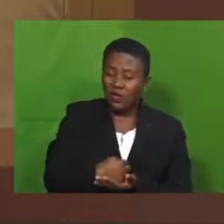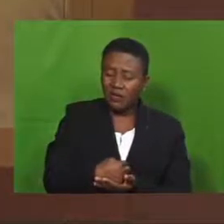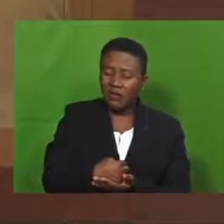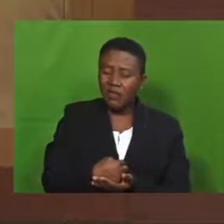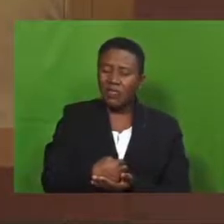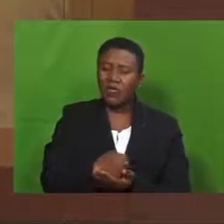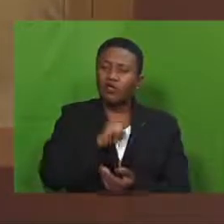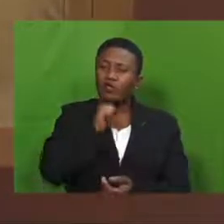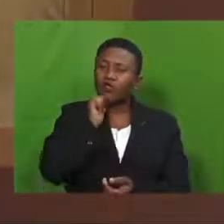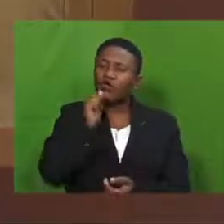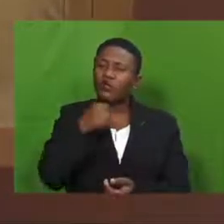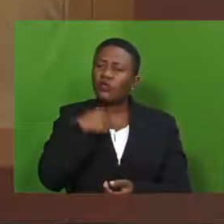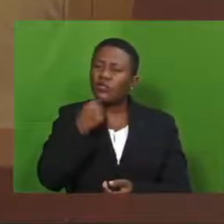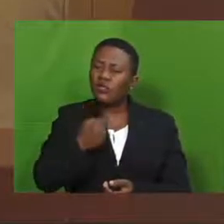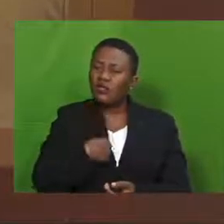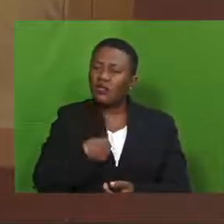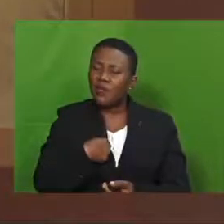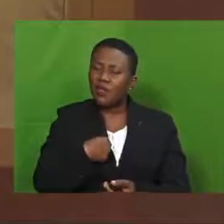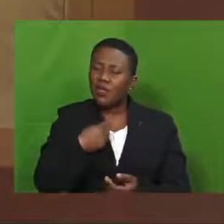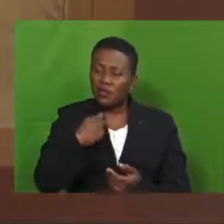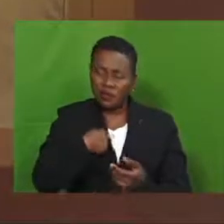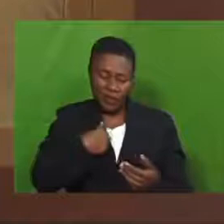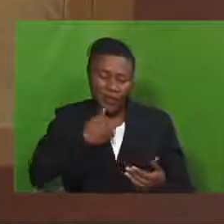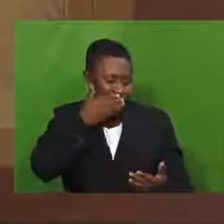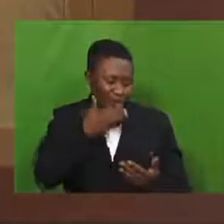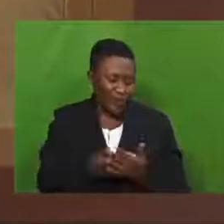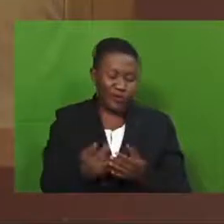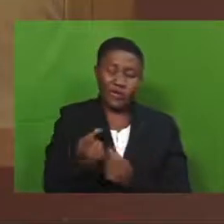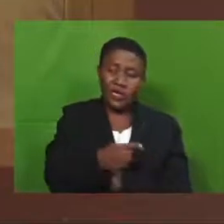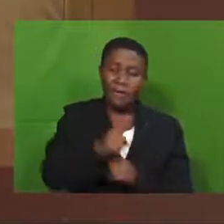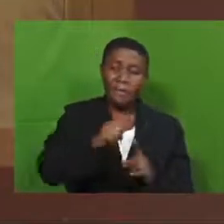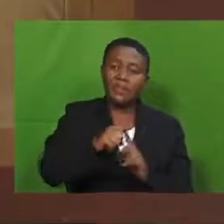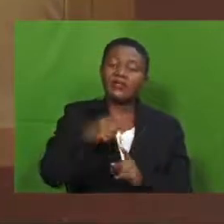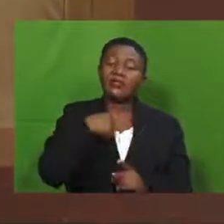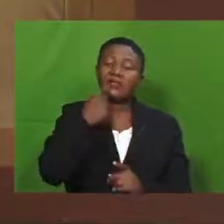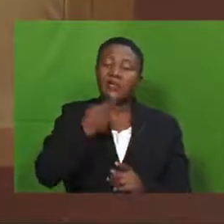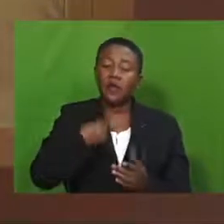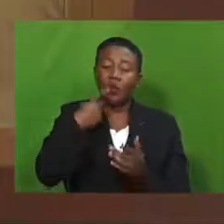tell me what the challenges were. And through